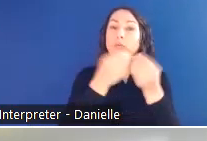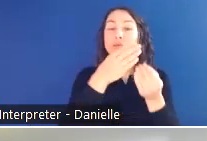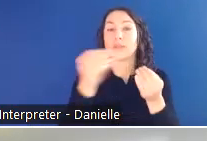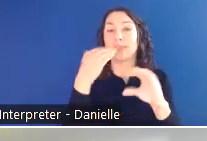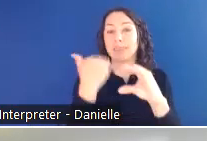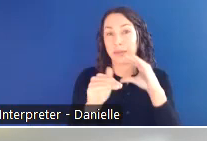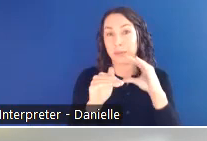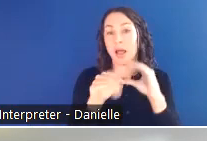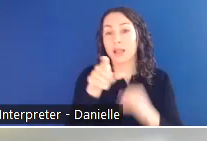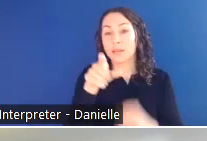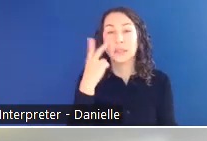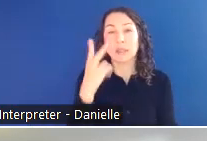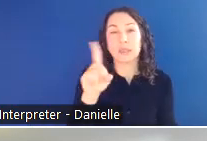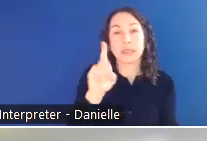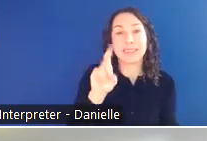marketing team at